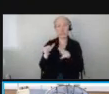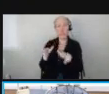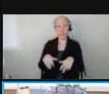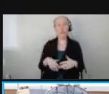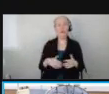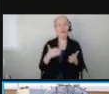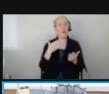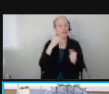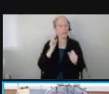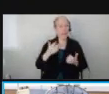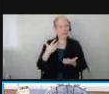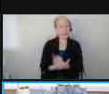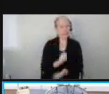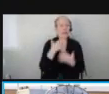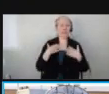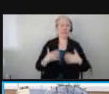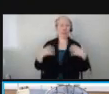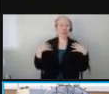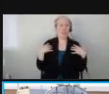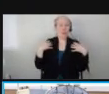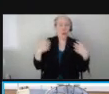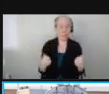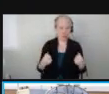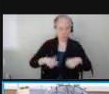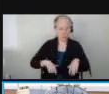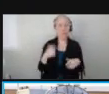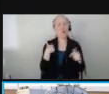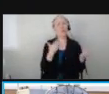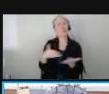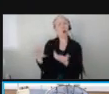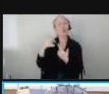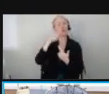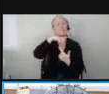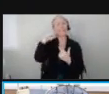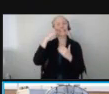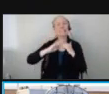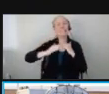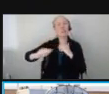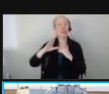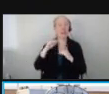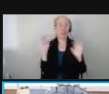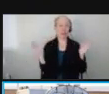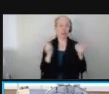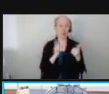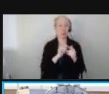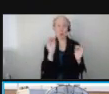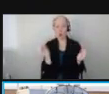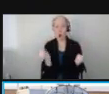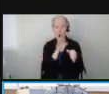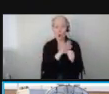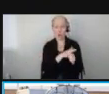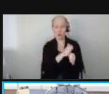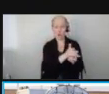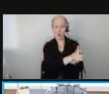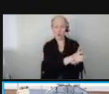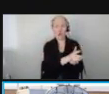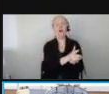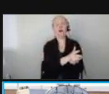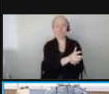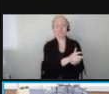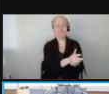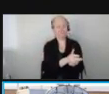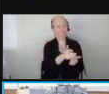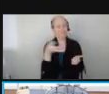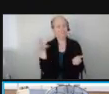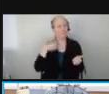these to the desert and did field testing, we actually compared them against an unpressurized rover. And we saw that benefit between the different